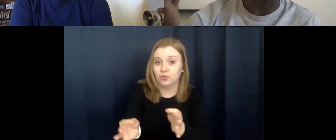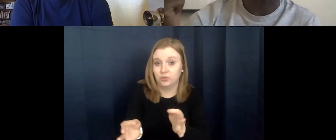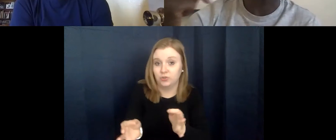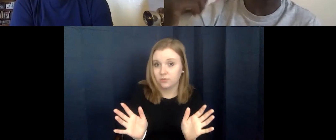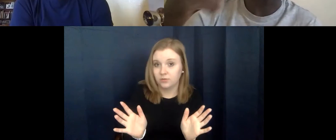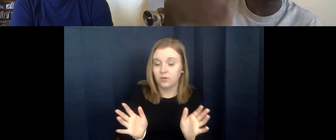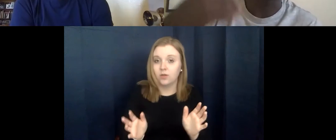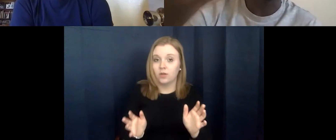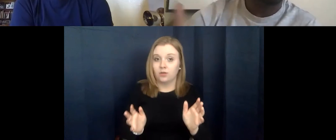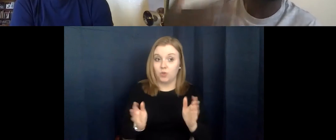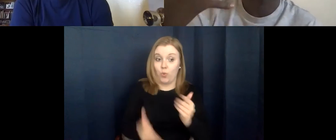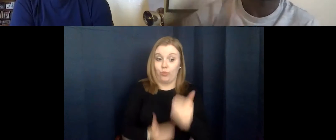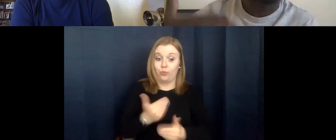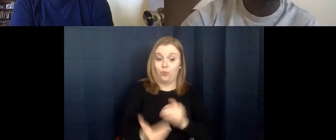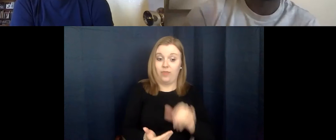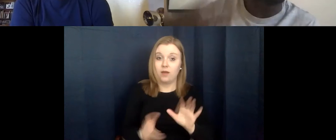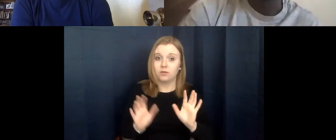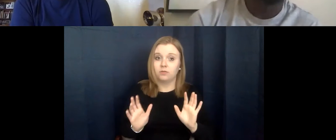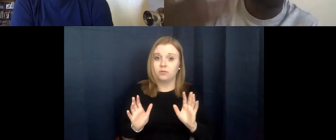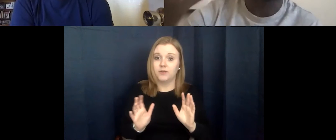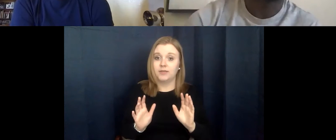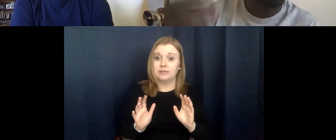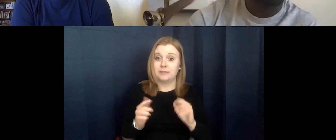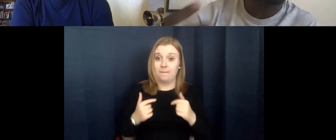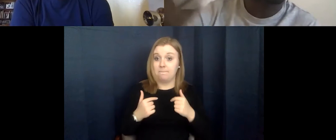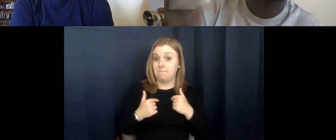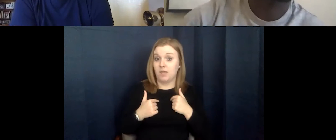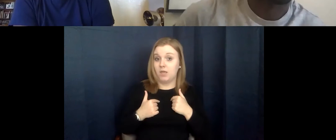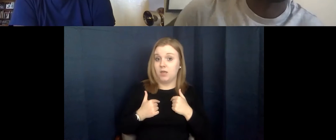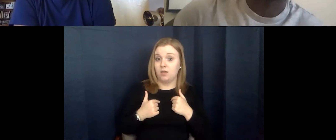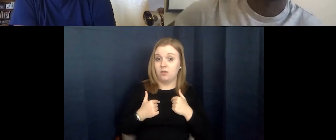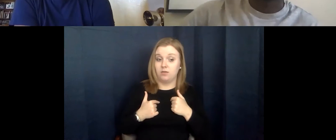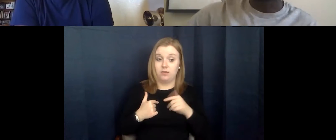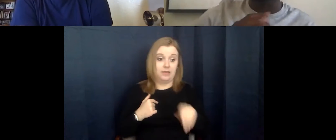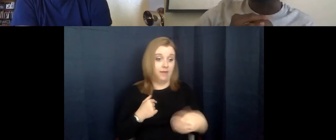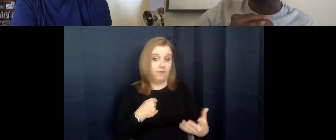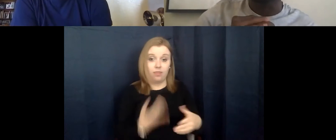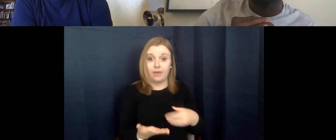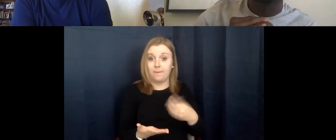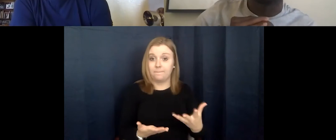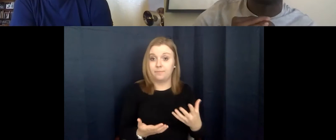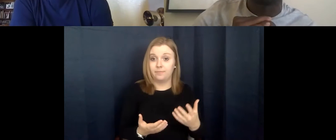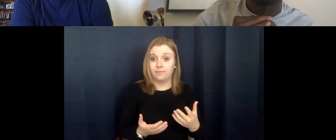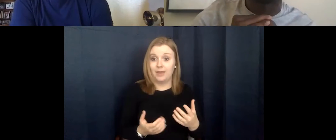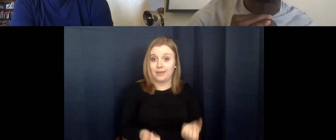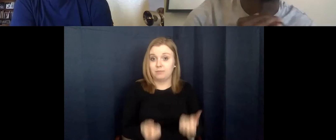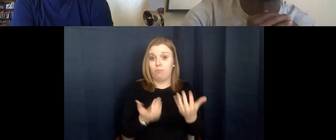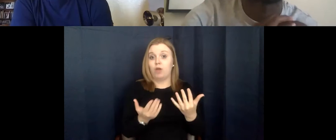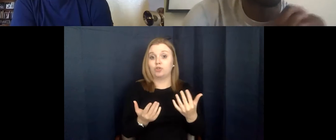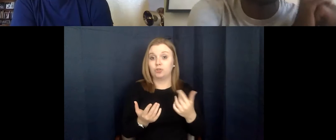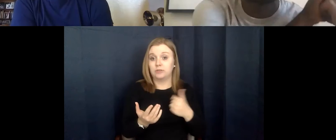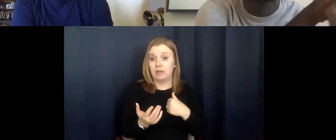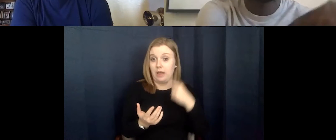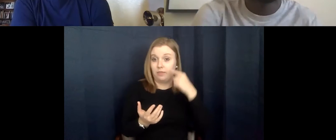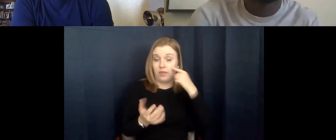And through that, it's just me lovingly giving them as much that I, you know, think